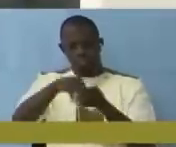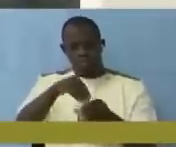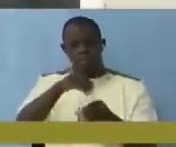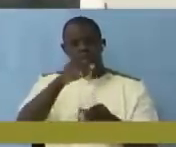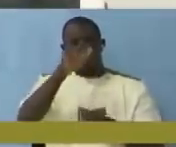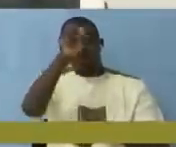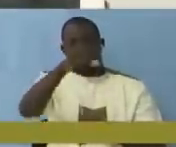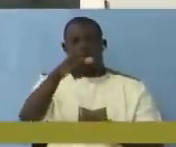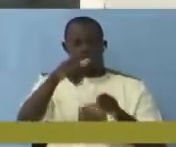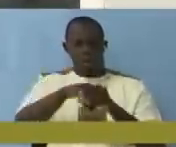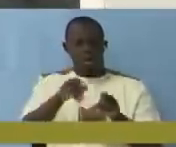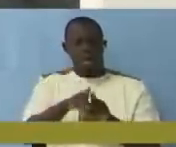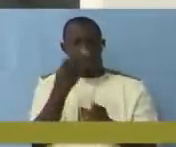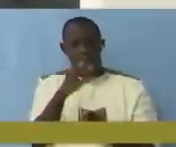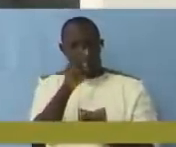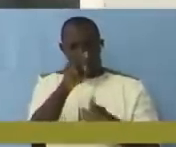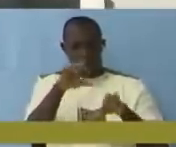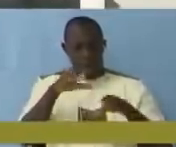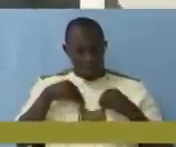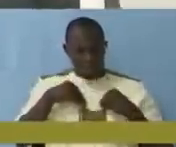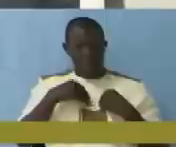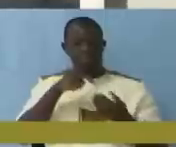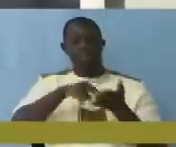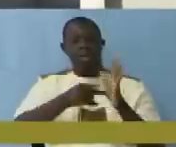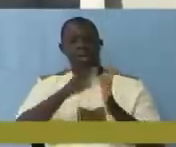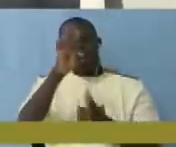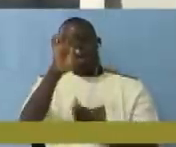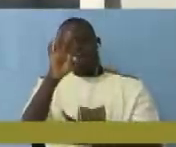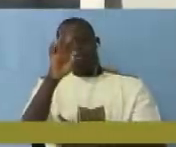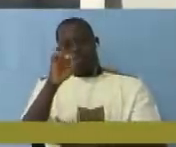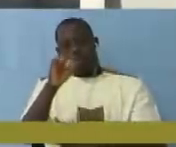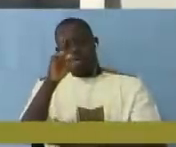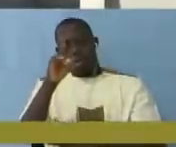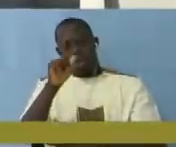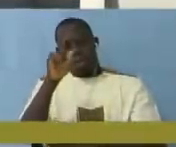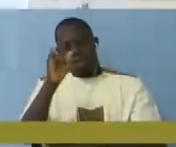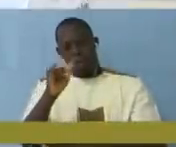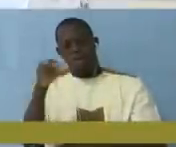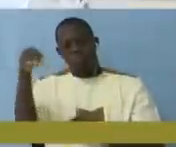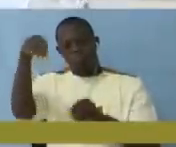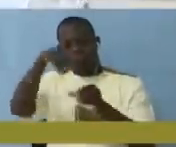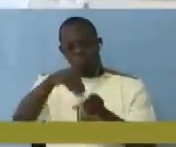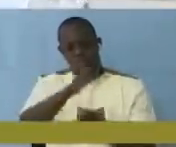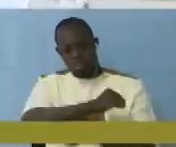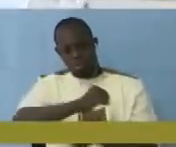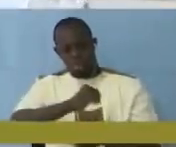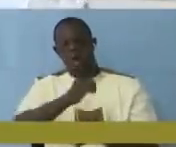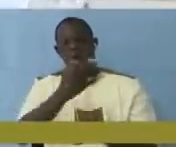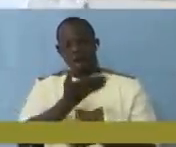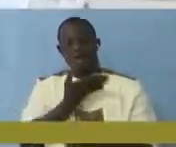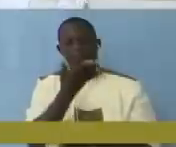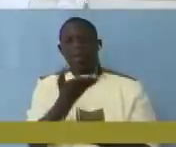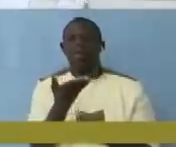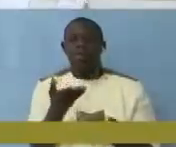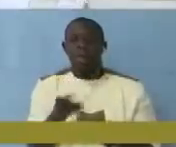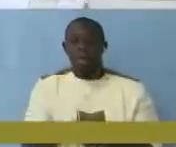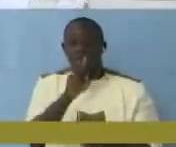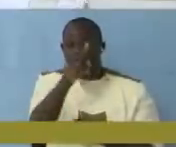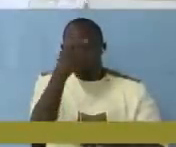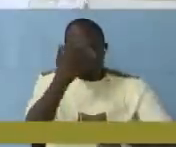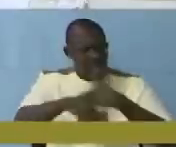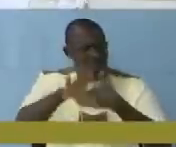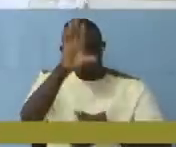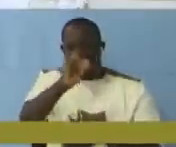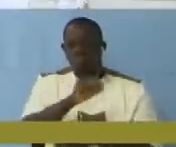would incriminate for the body, and you would never do that. I said, if I had, wrong, I don't want to die with the sin. You will never do that. I